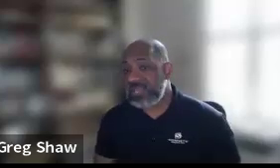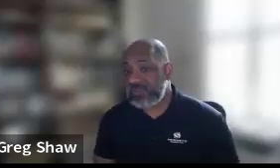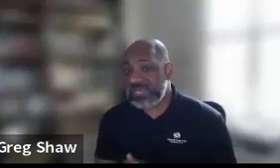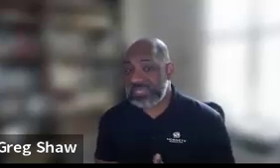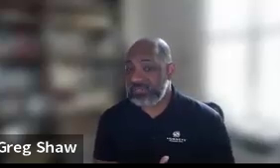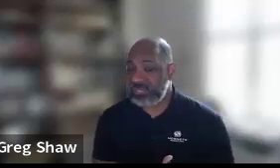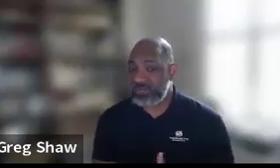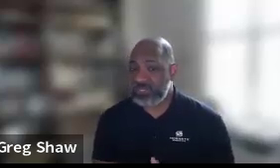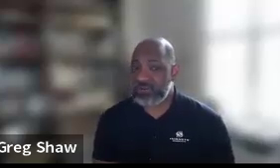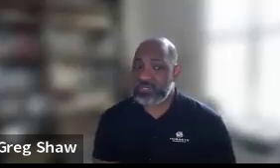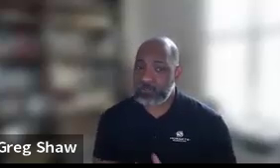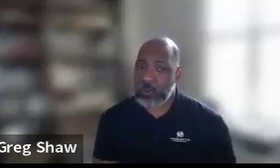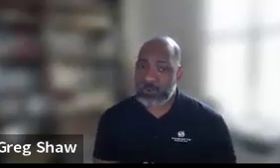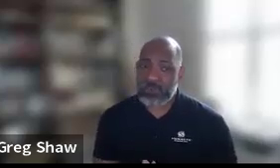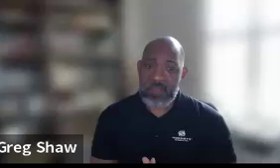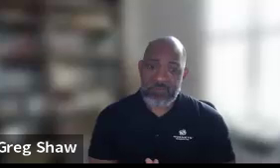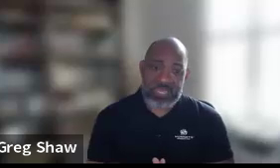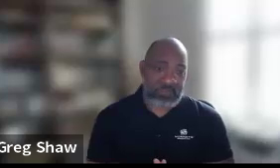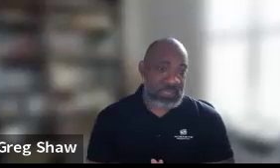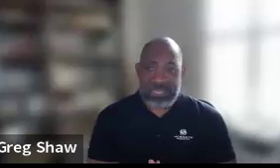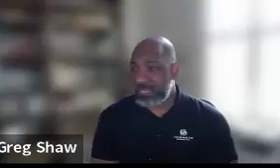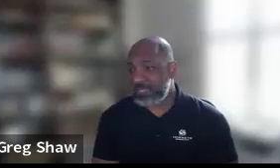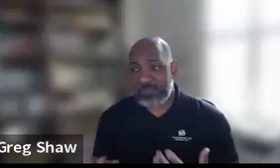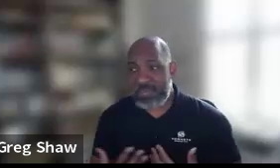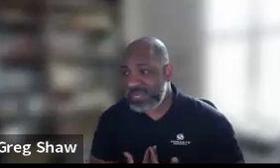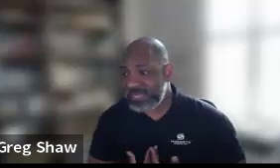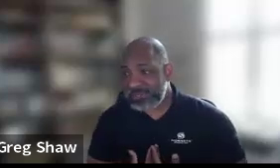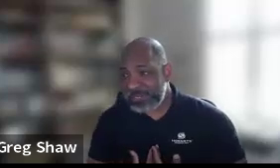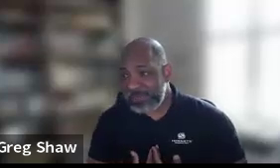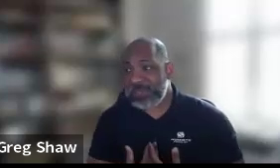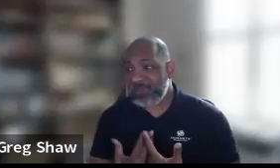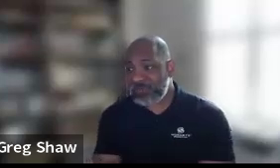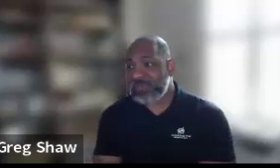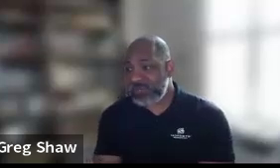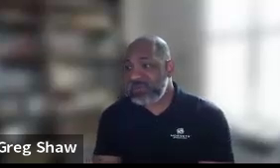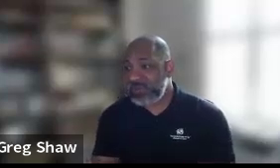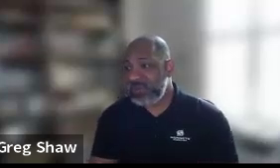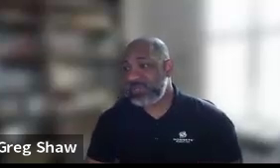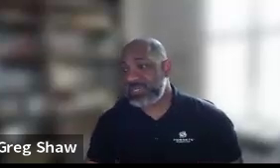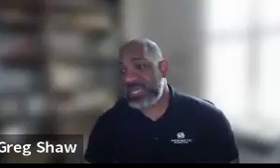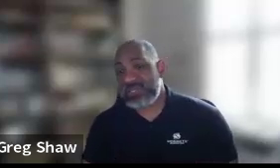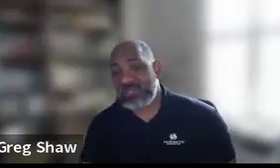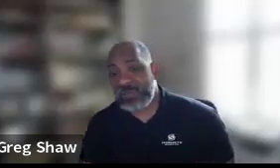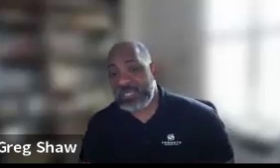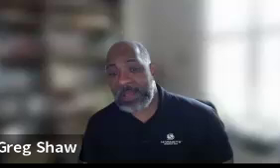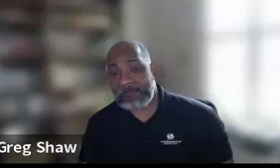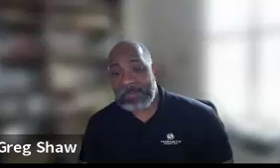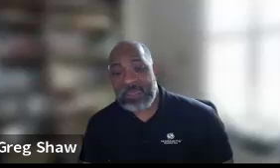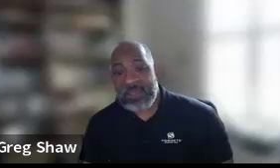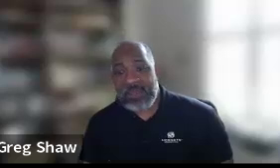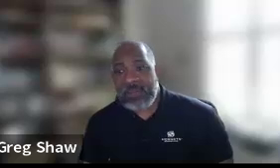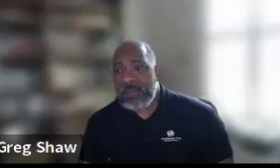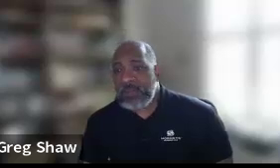can modify that each year. So it's an important fee. It doesn't go to pay my salary. It goes to what you decide this is spent